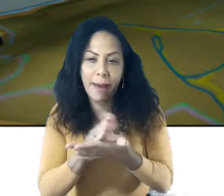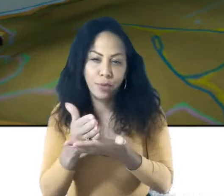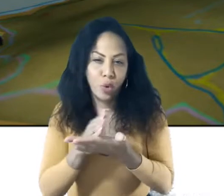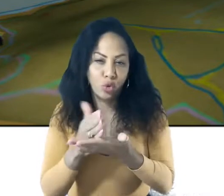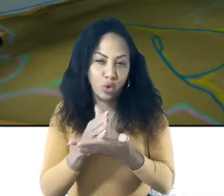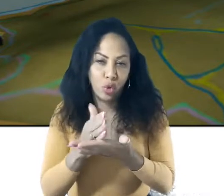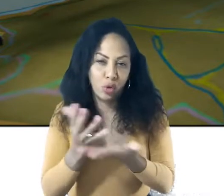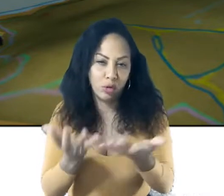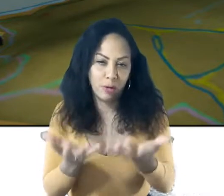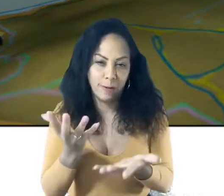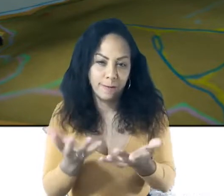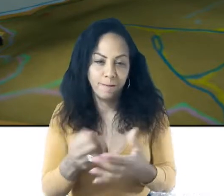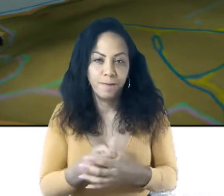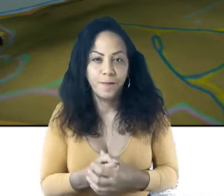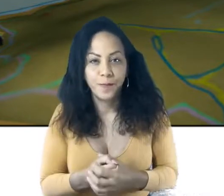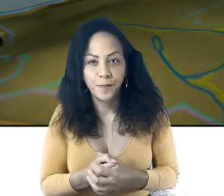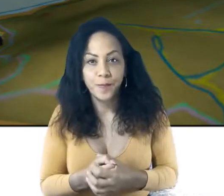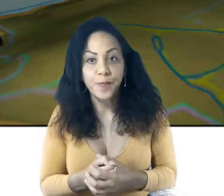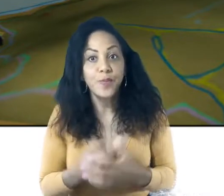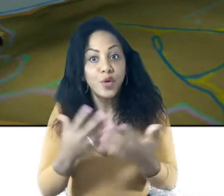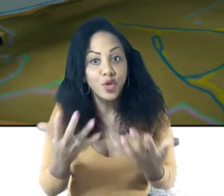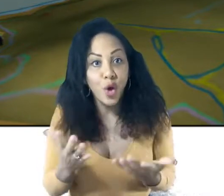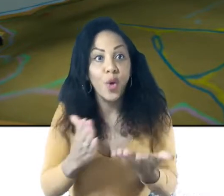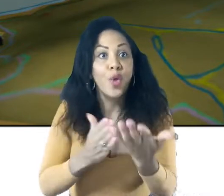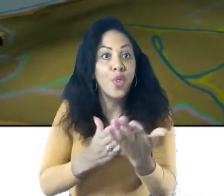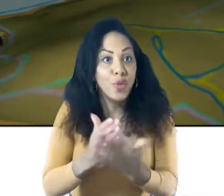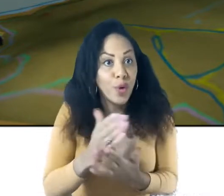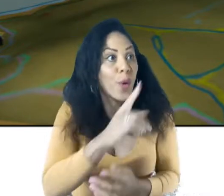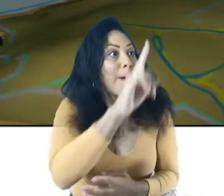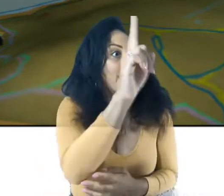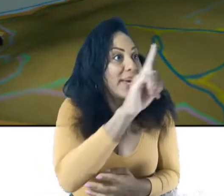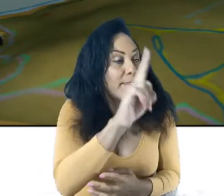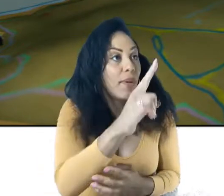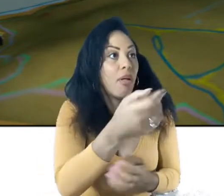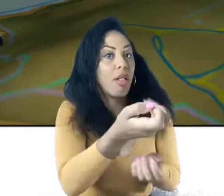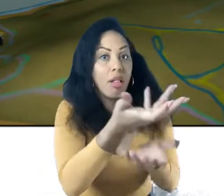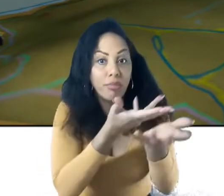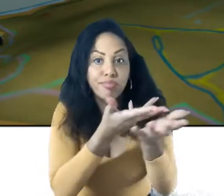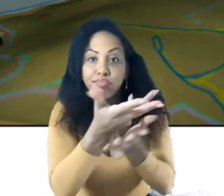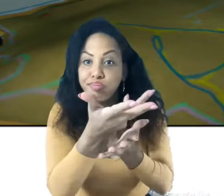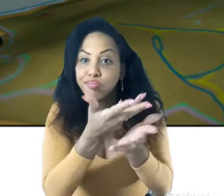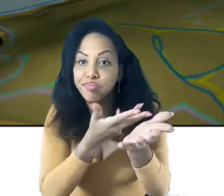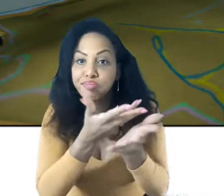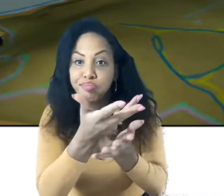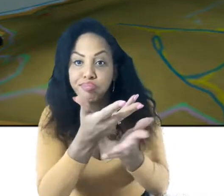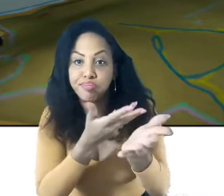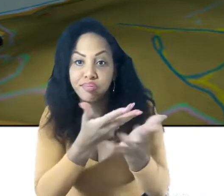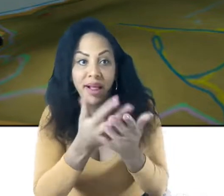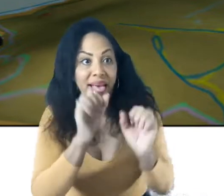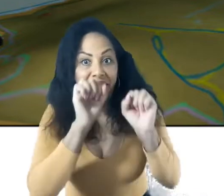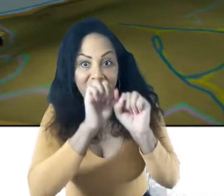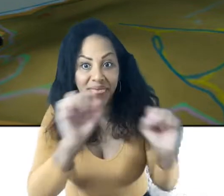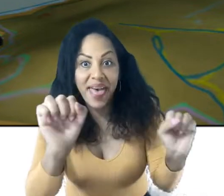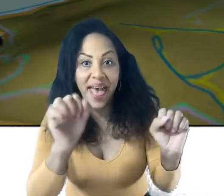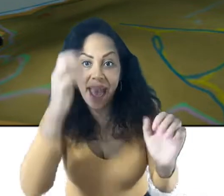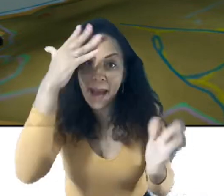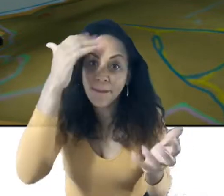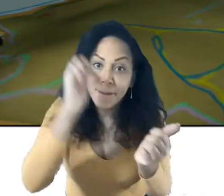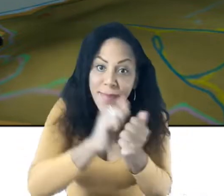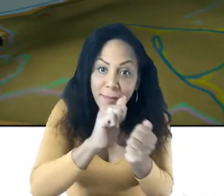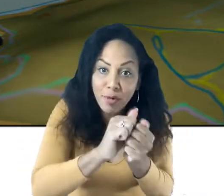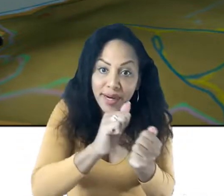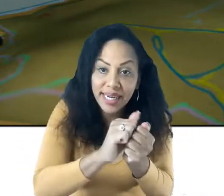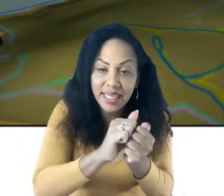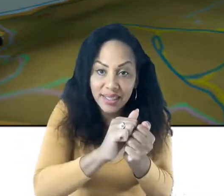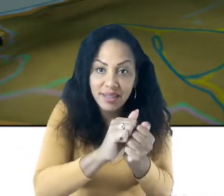people who we've been talking to have a connection with. They have had a hand in creating it, and